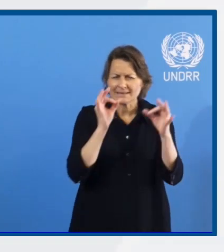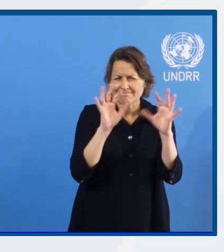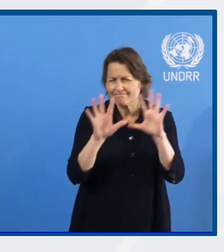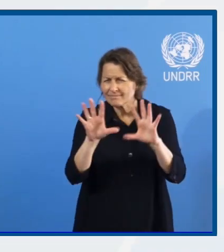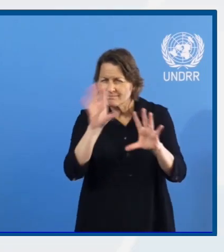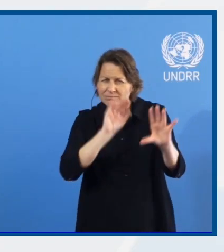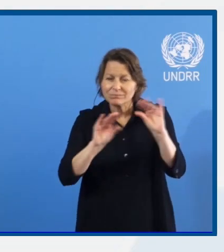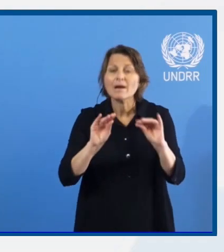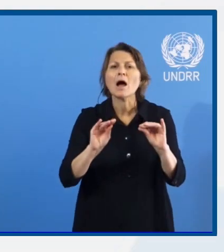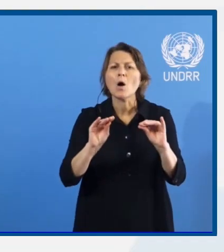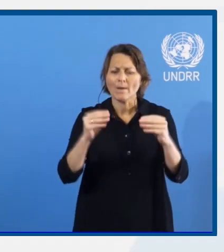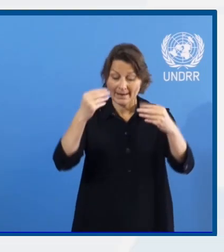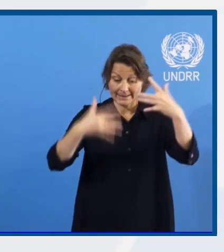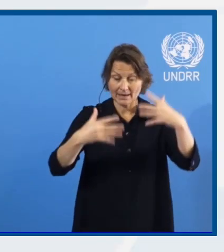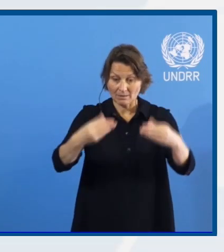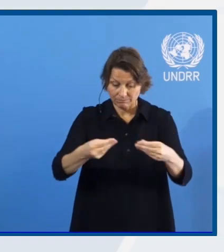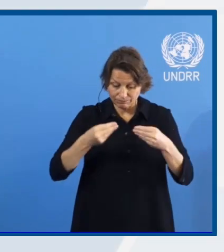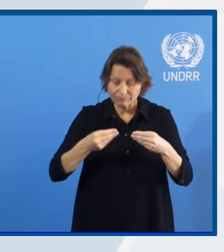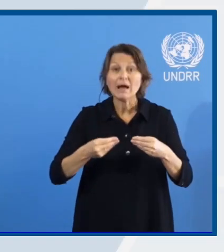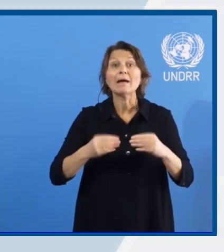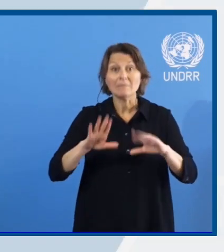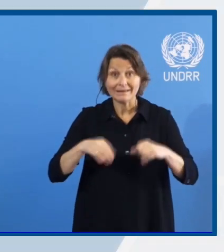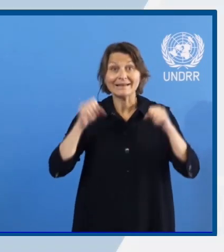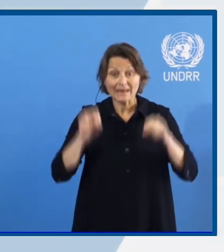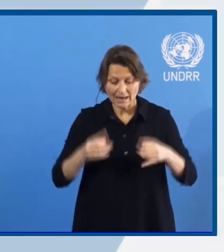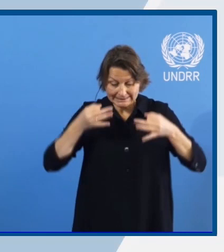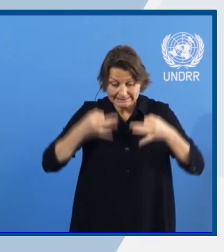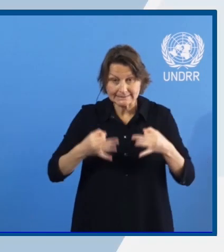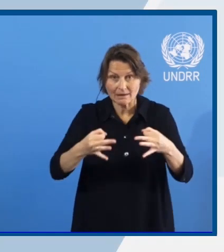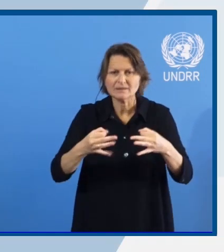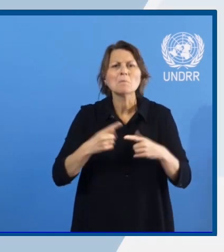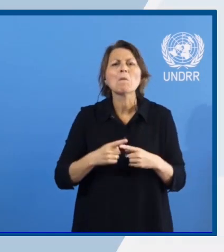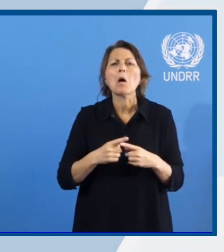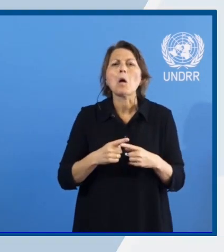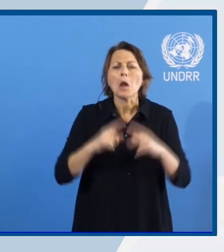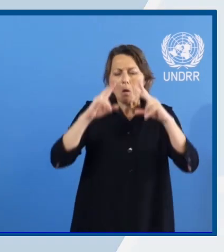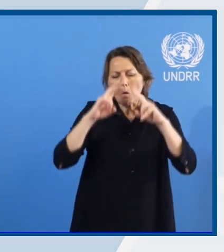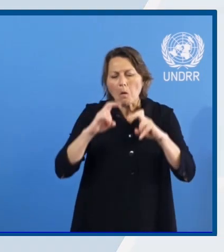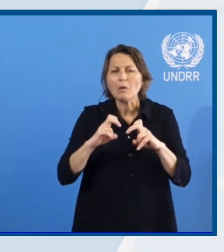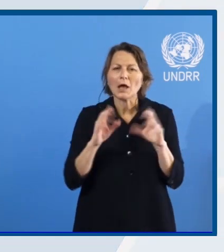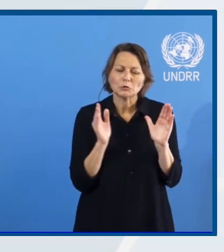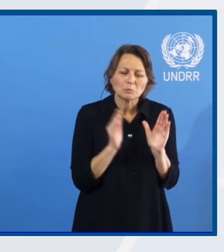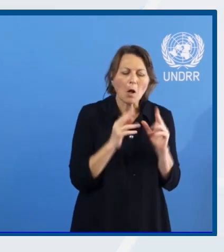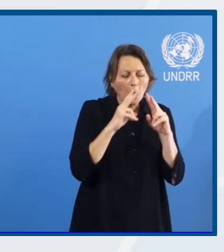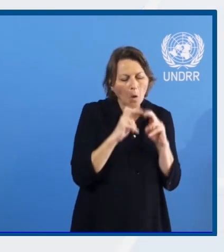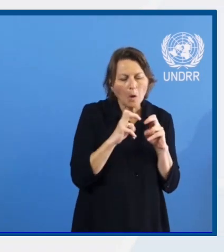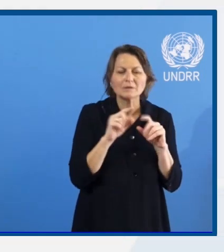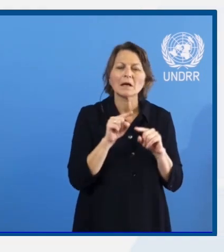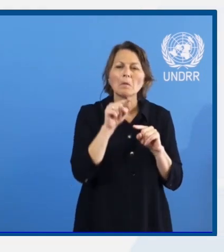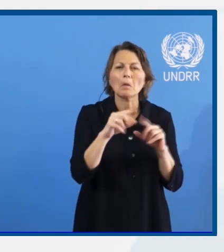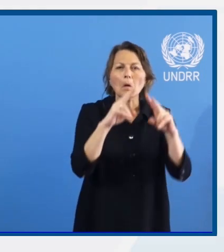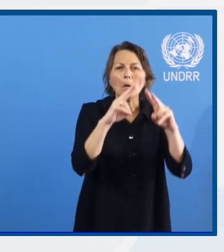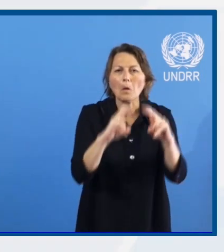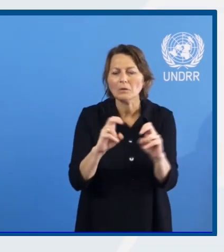decision-making process. However, the data may not be comprehensive, so you may have coverage for only sections of the country. So you have coverage for